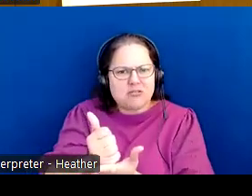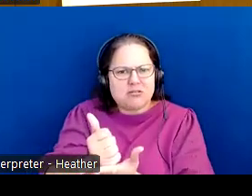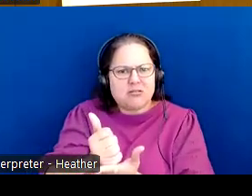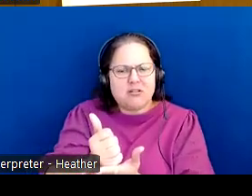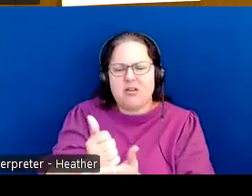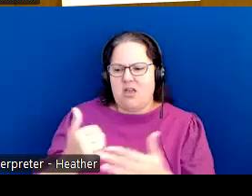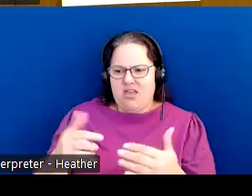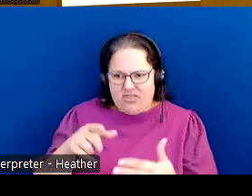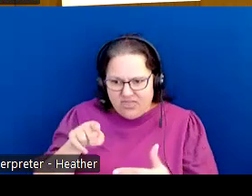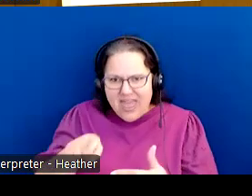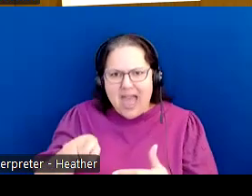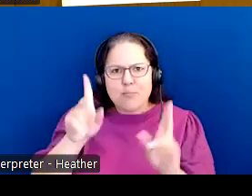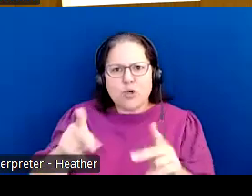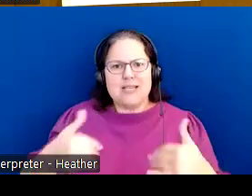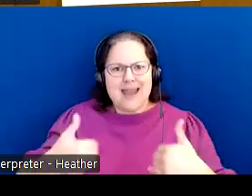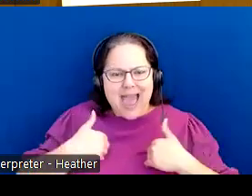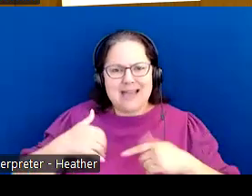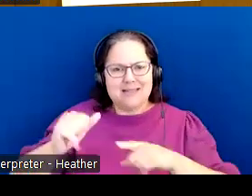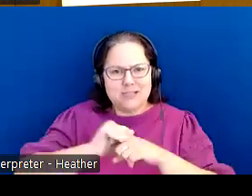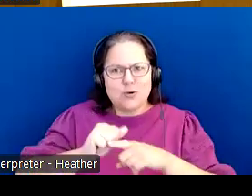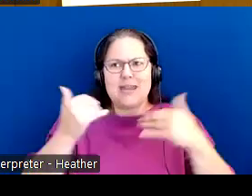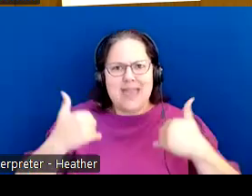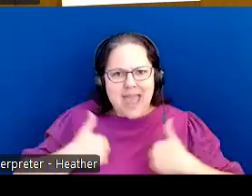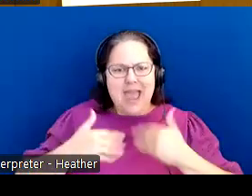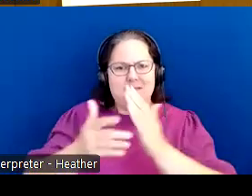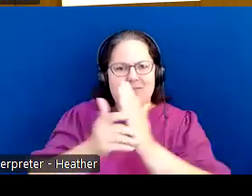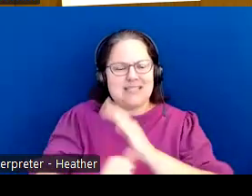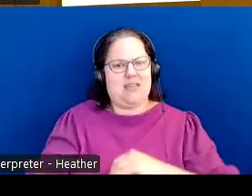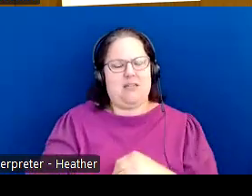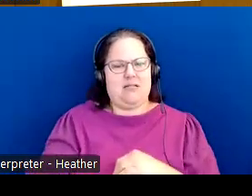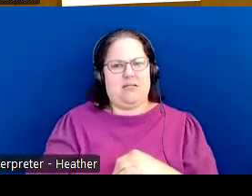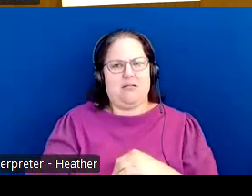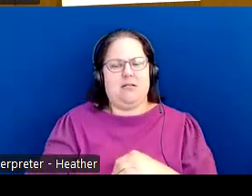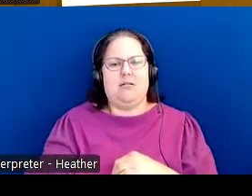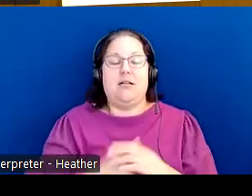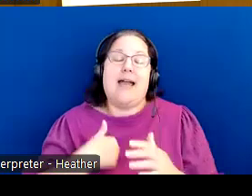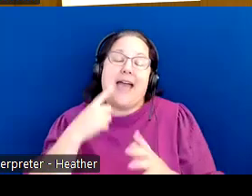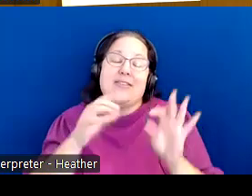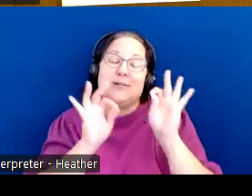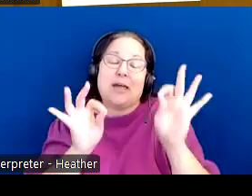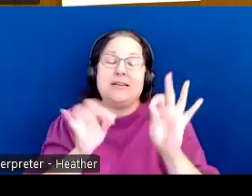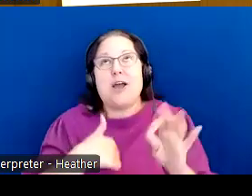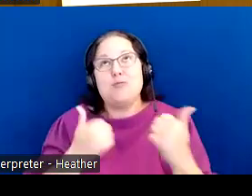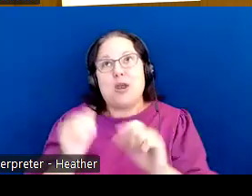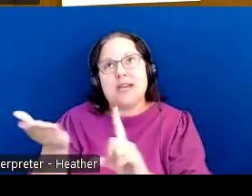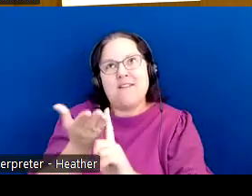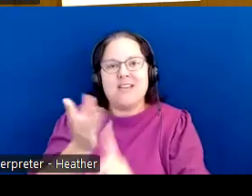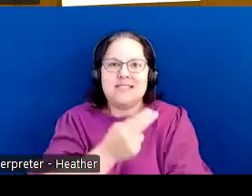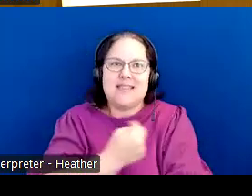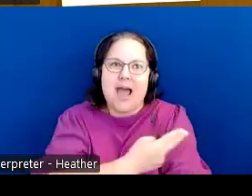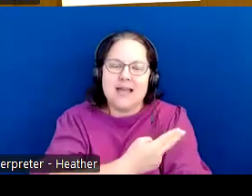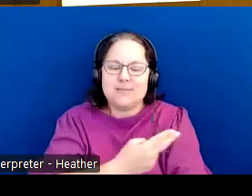that training and that those skills. I think it would be ideal. I'm still trying to sell the hospital on that. They haven't bought it